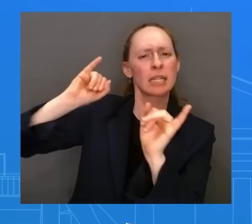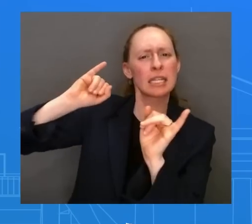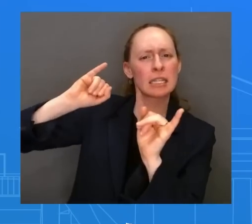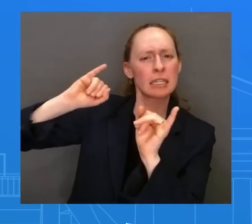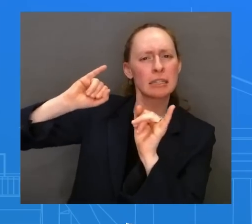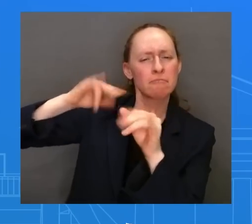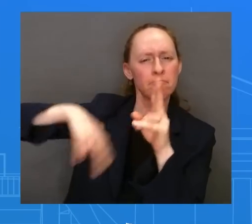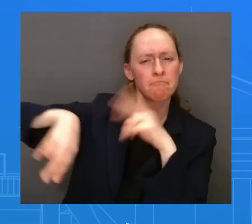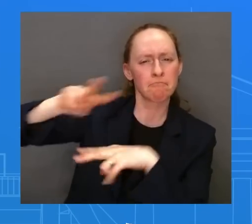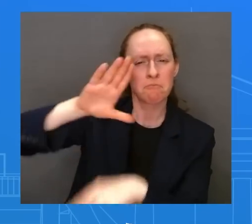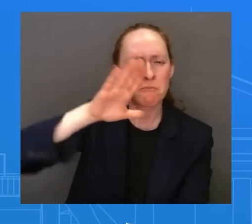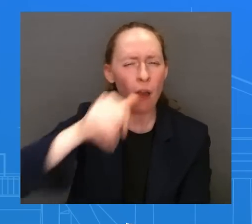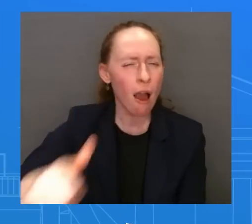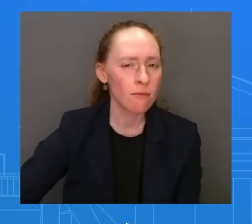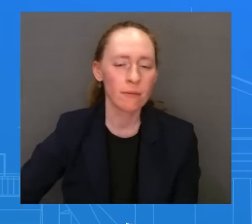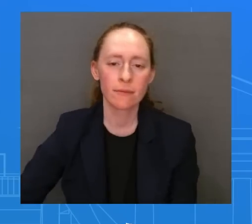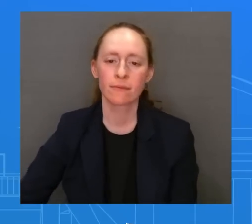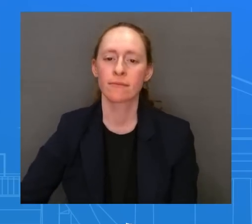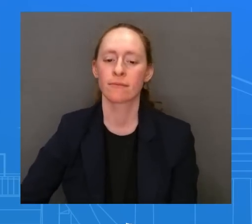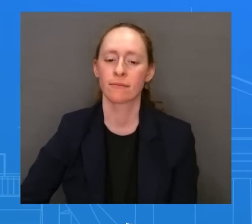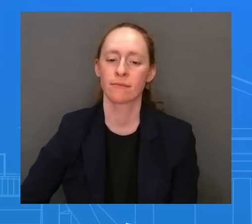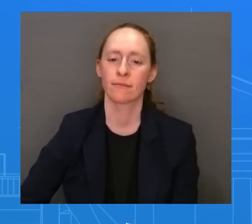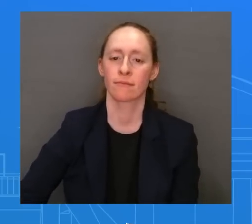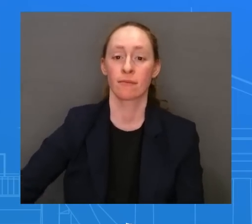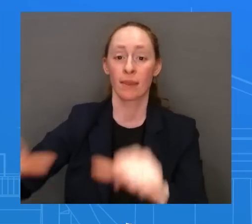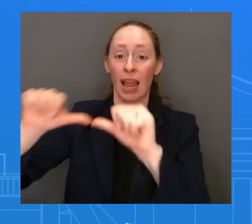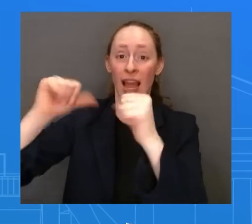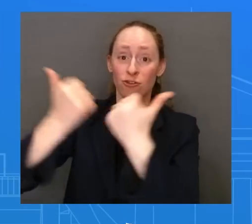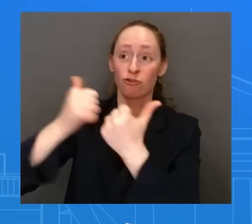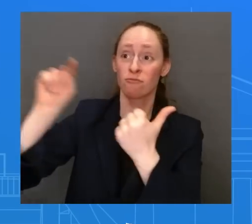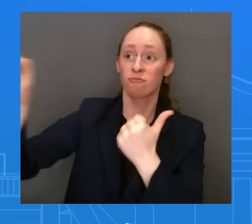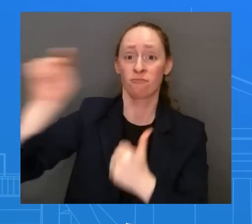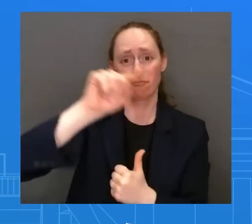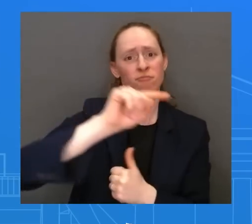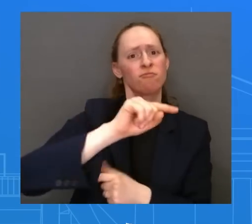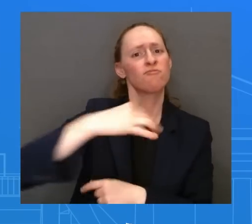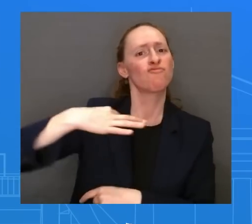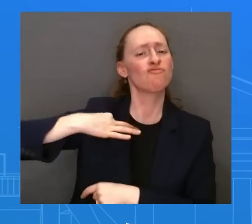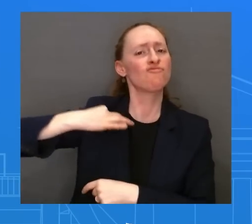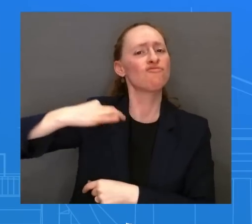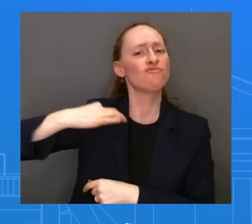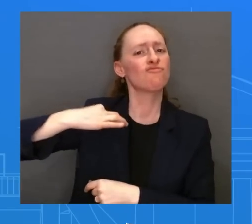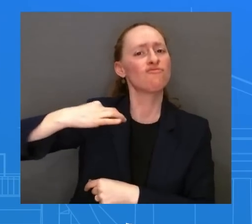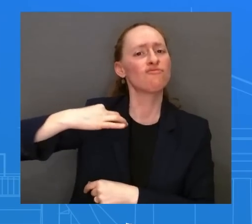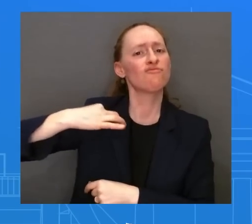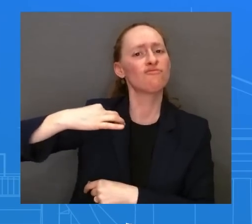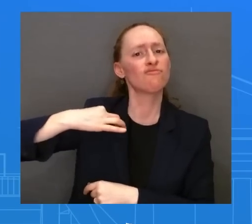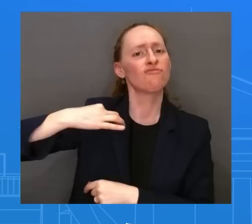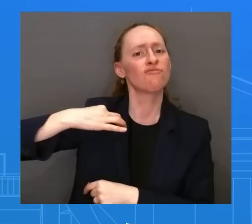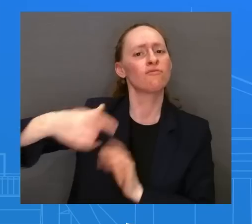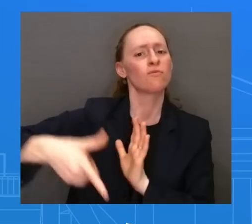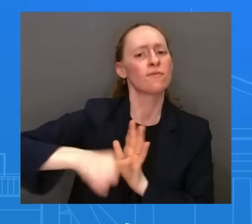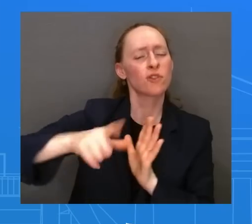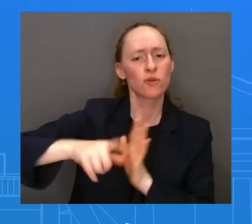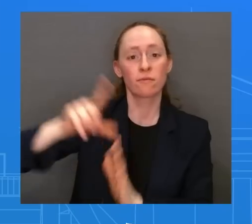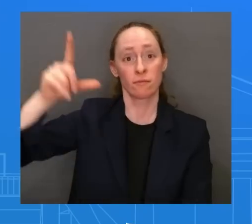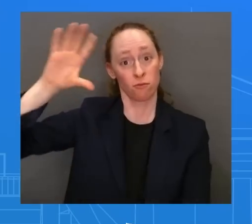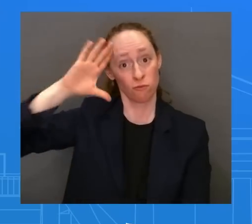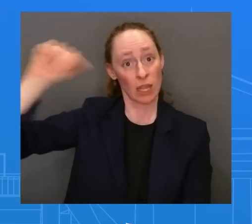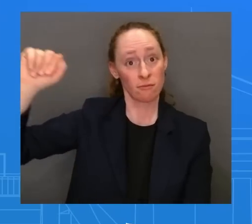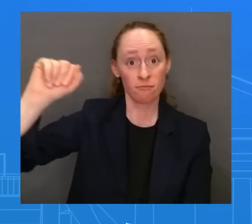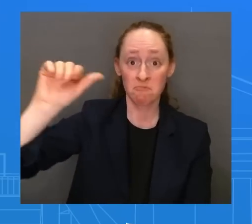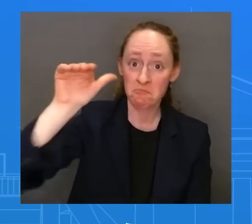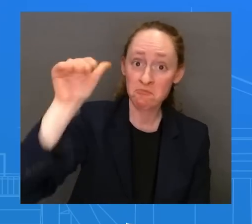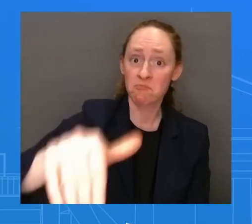voluntarily conducted these reviews the president didn't dictate to them how they were going to conduct those reviews they each